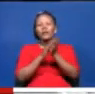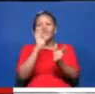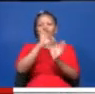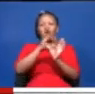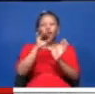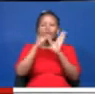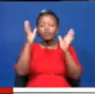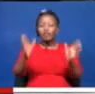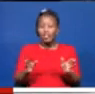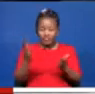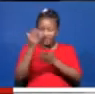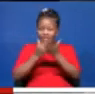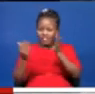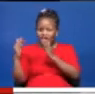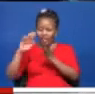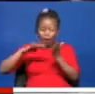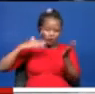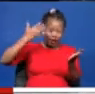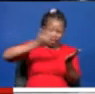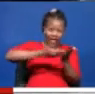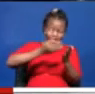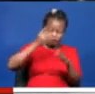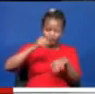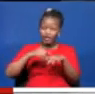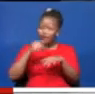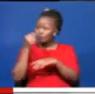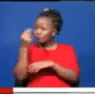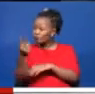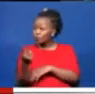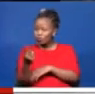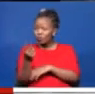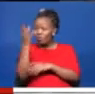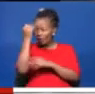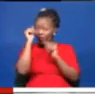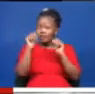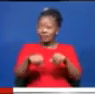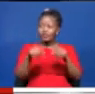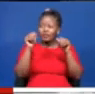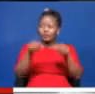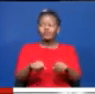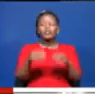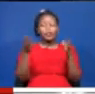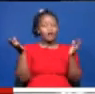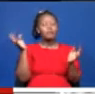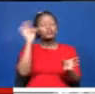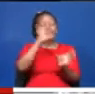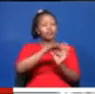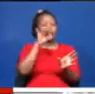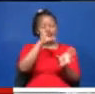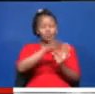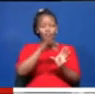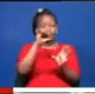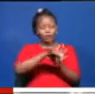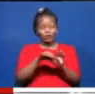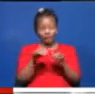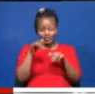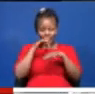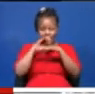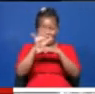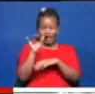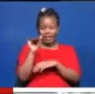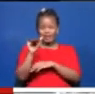as early as 2 a.m. so that they can be able to exercise their voting rights early this morning.